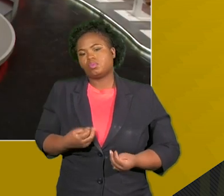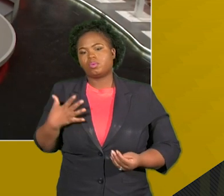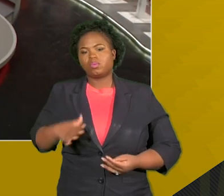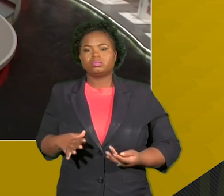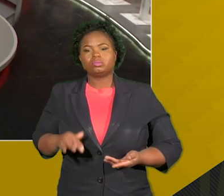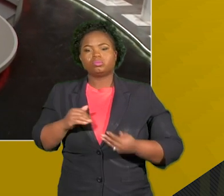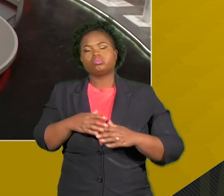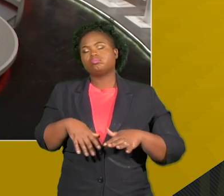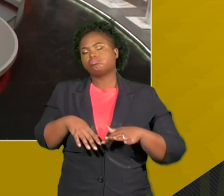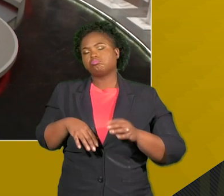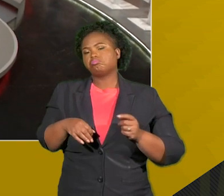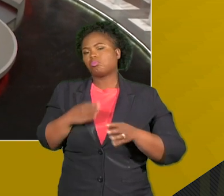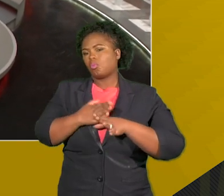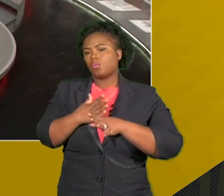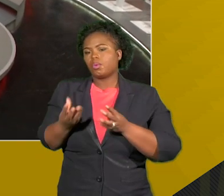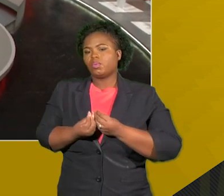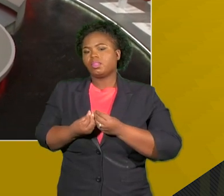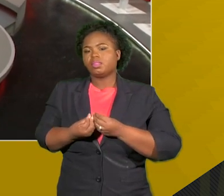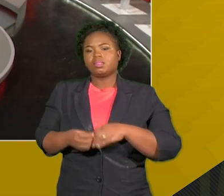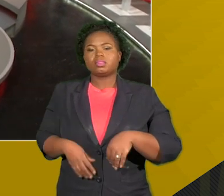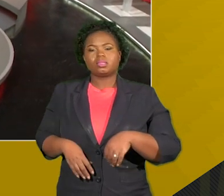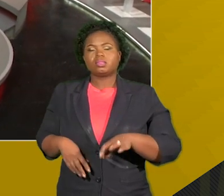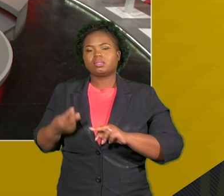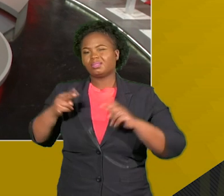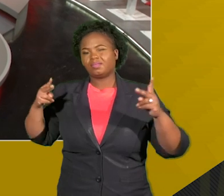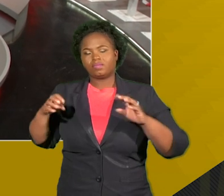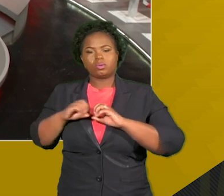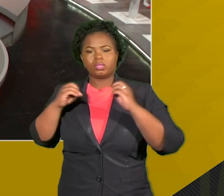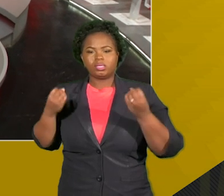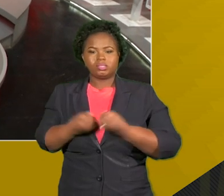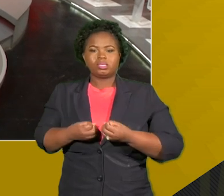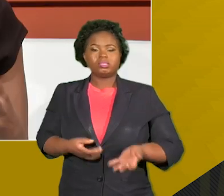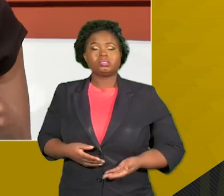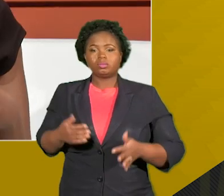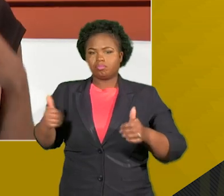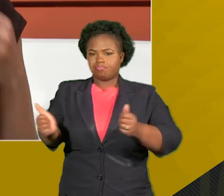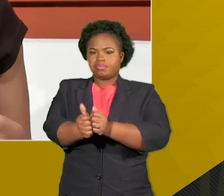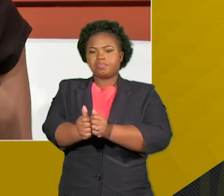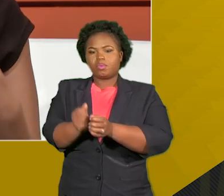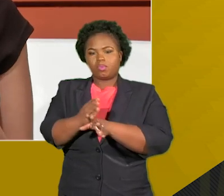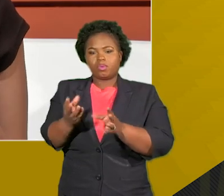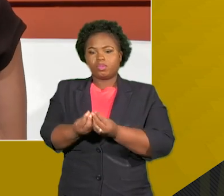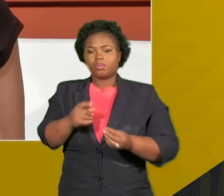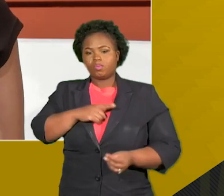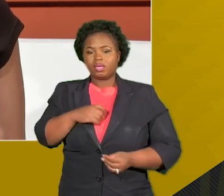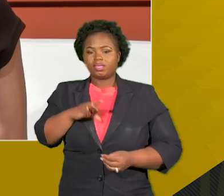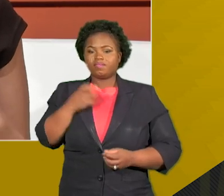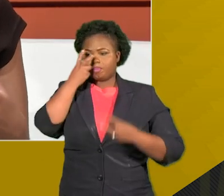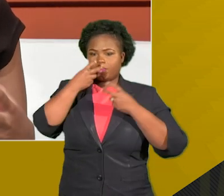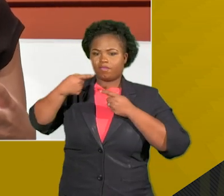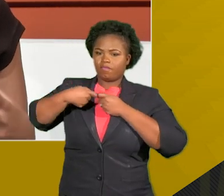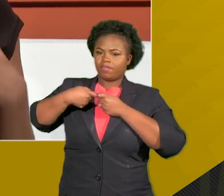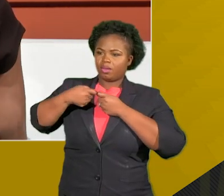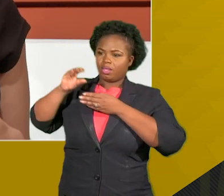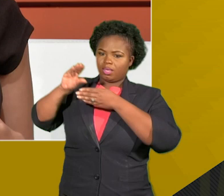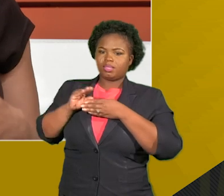working with different organizations. I work with the Come For You, that they do amazing work, and we work together so that when I am looking for funding,